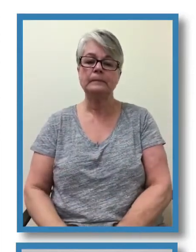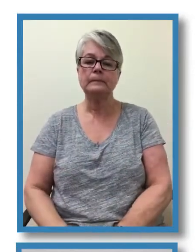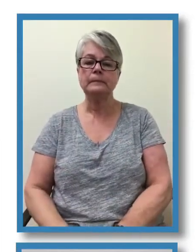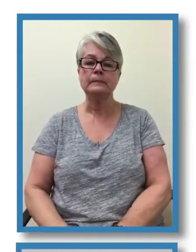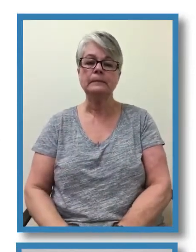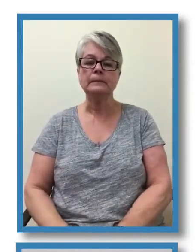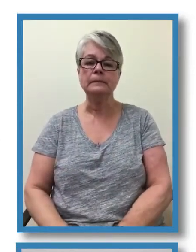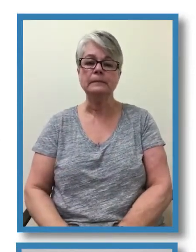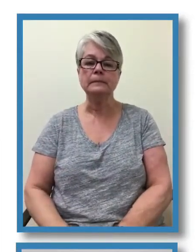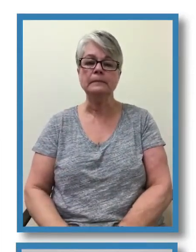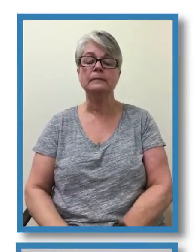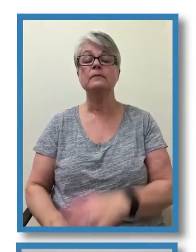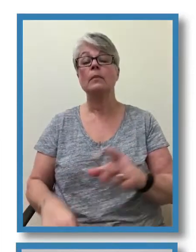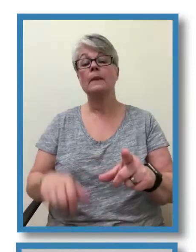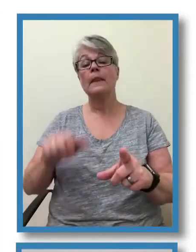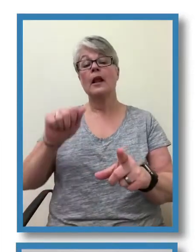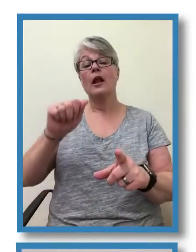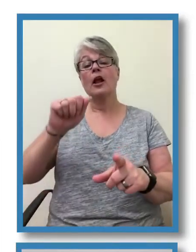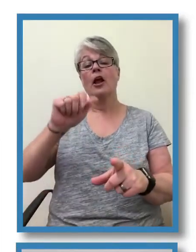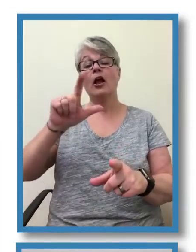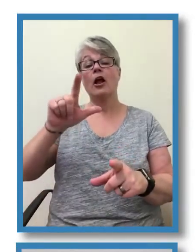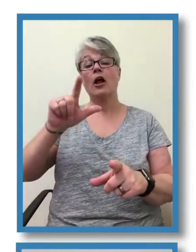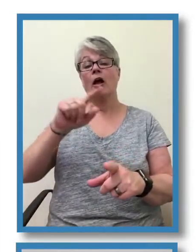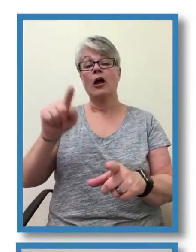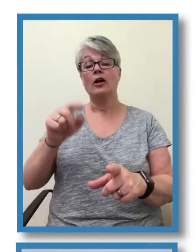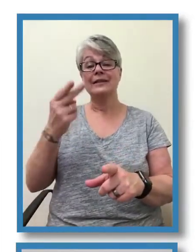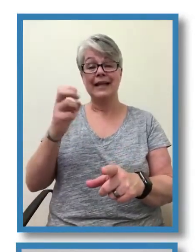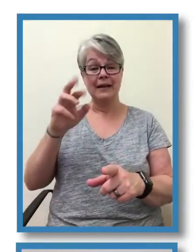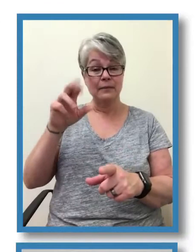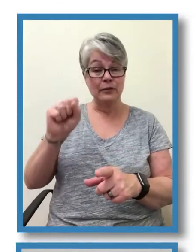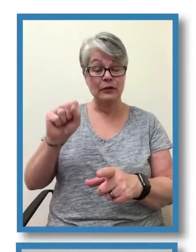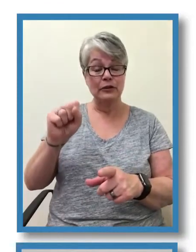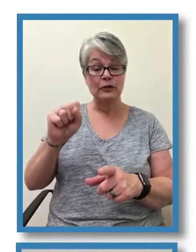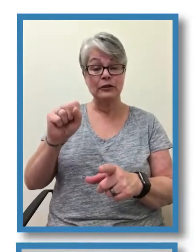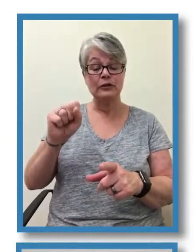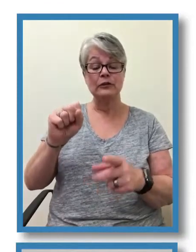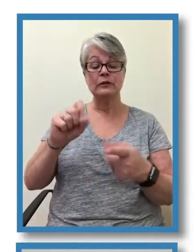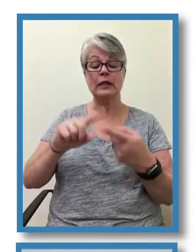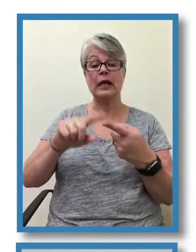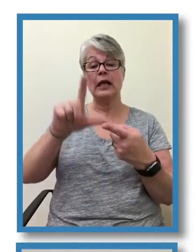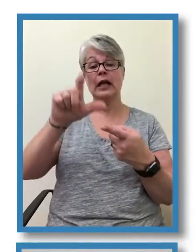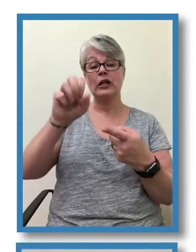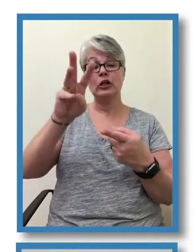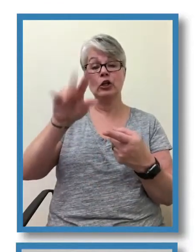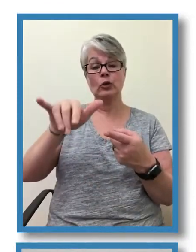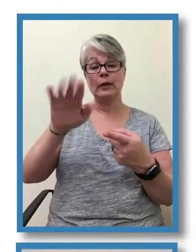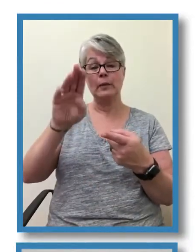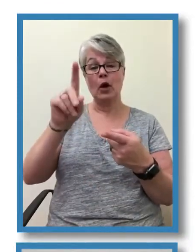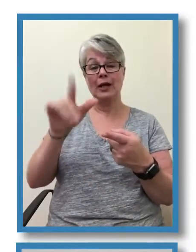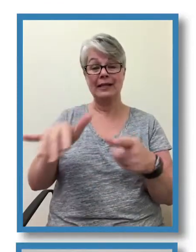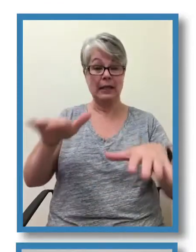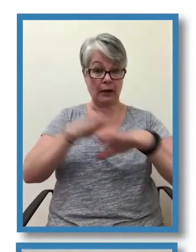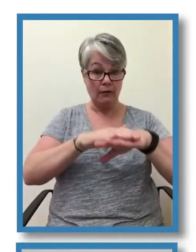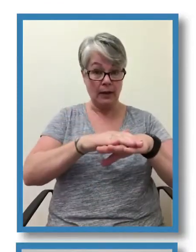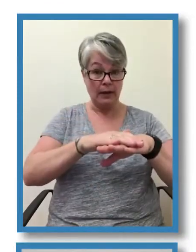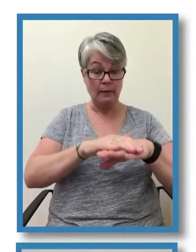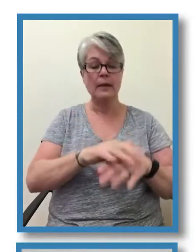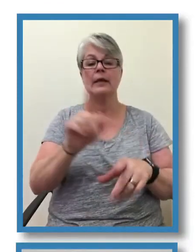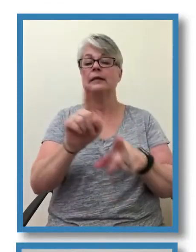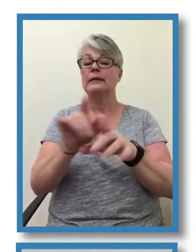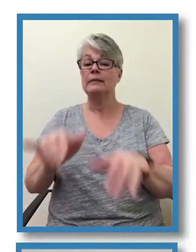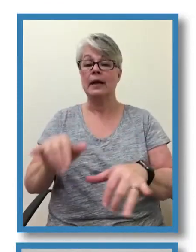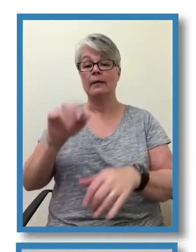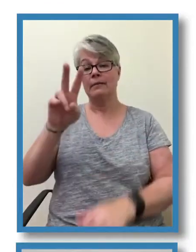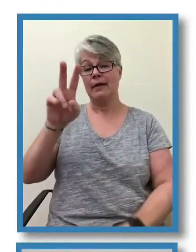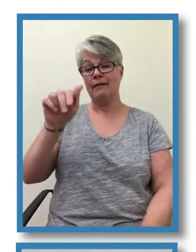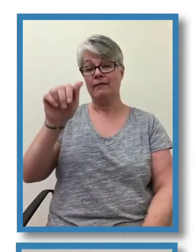vascular dementia and Alzheimer's disease as a common mixed form of dementia. And Lewy body can even be part of that mix. So this makes